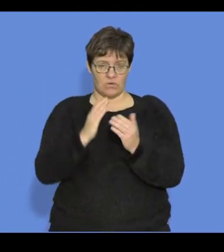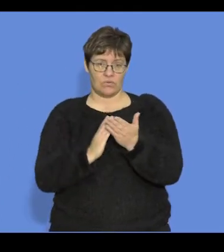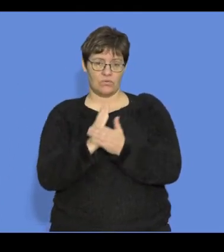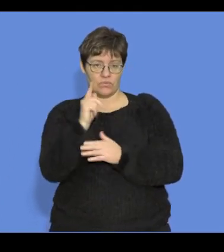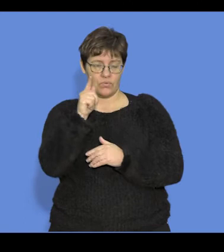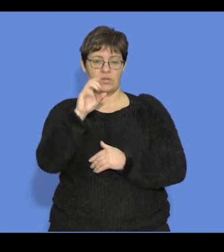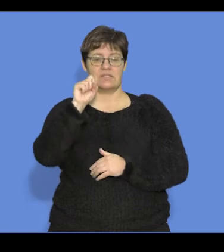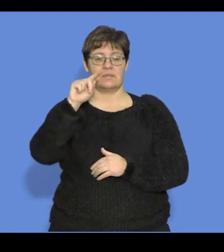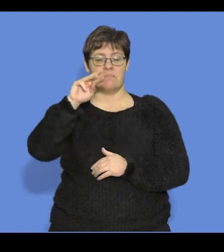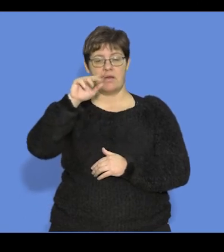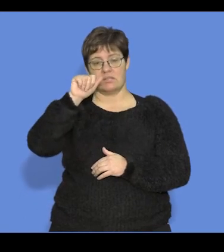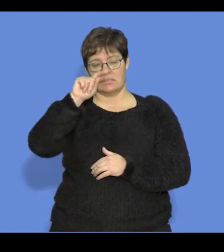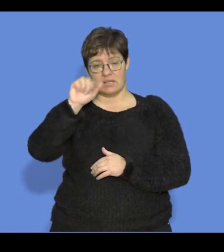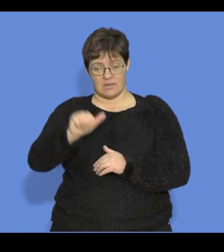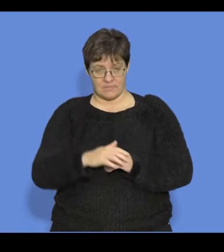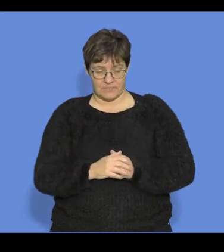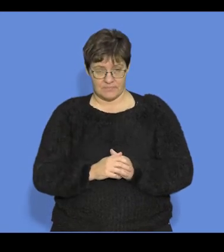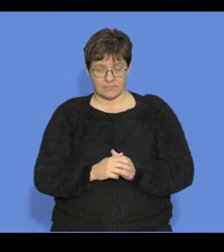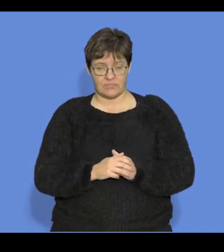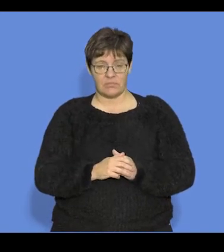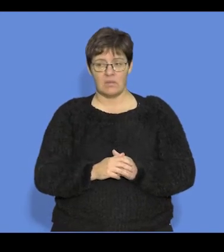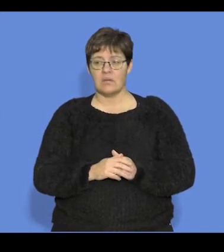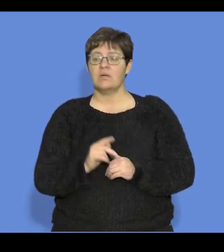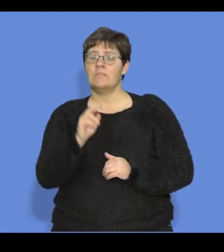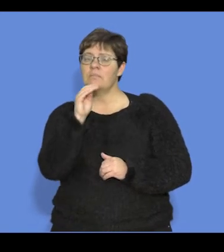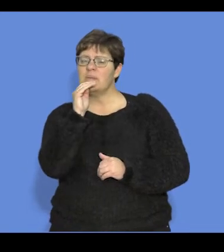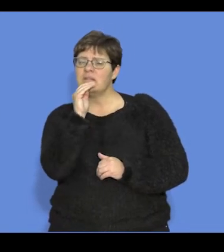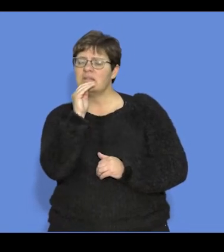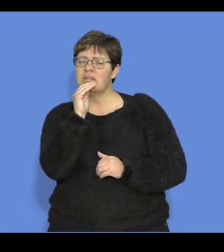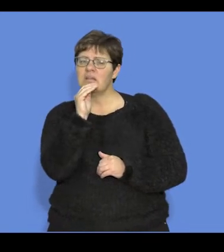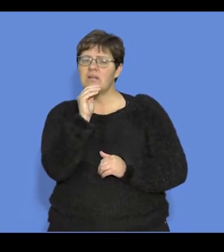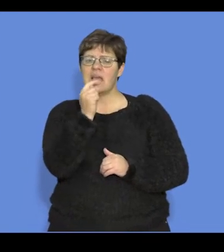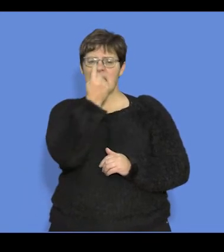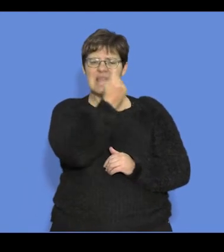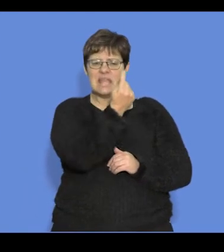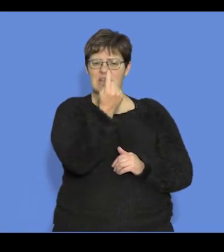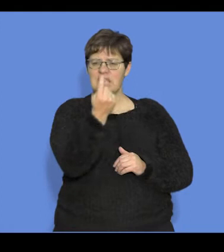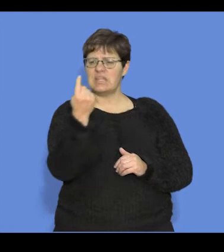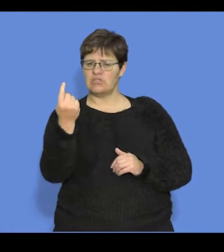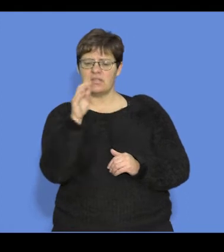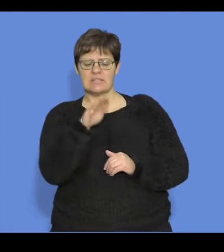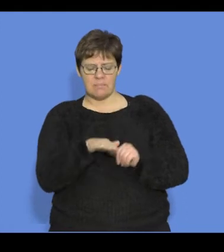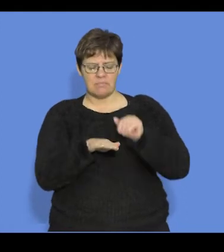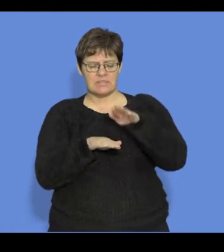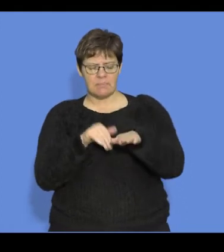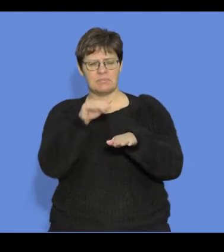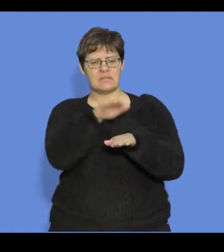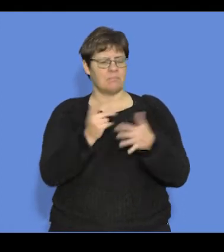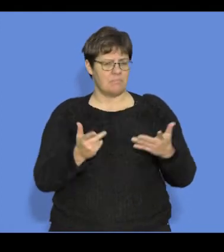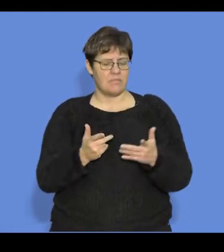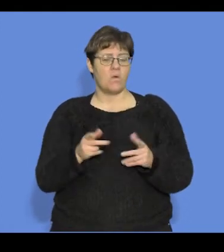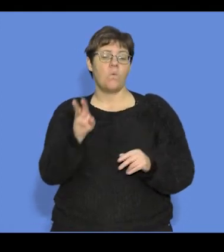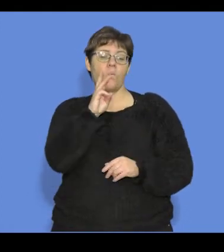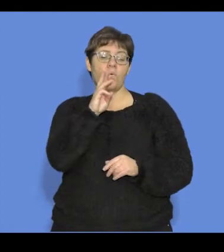the stomata. We're going to have a look briefly at each step. How is water